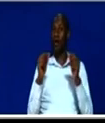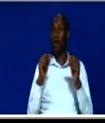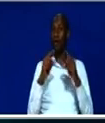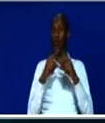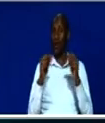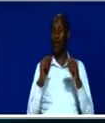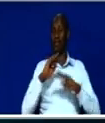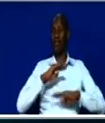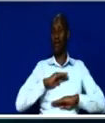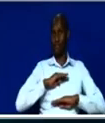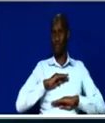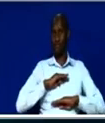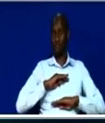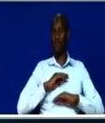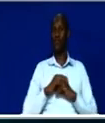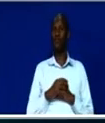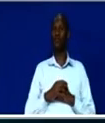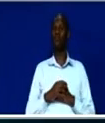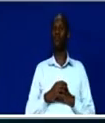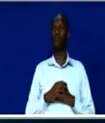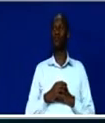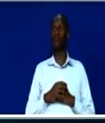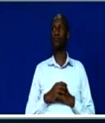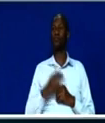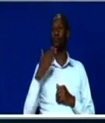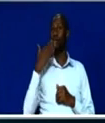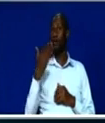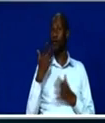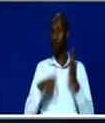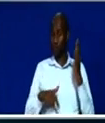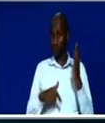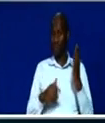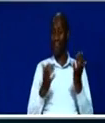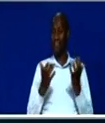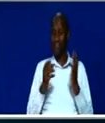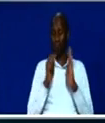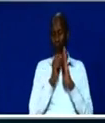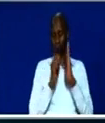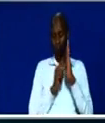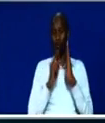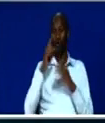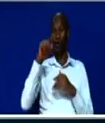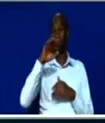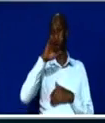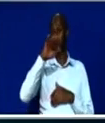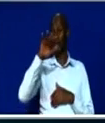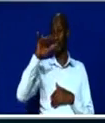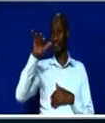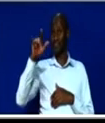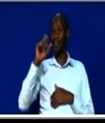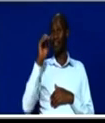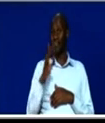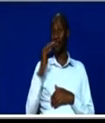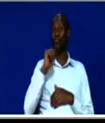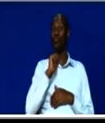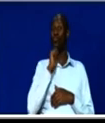is adequate for such a question. Now, the answer, you have to take note of the correct spellings, because if you do